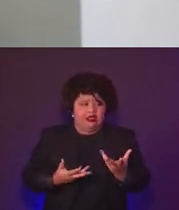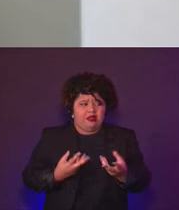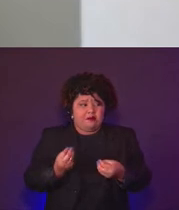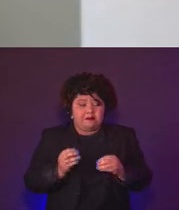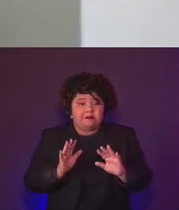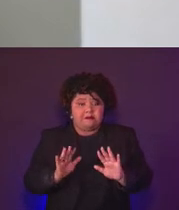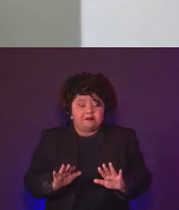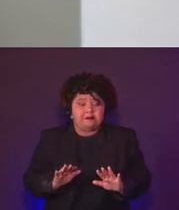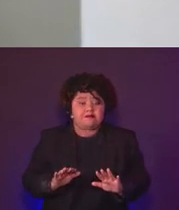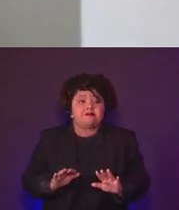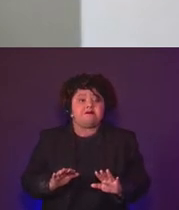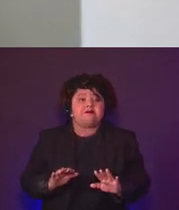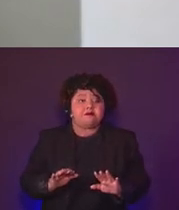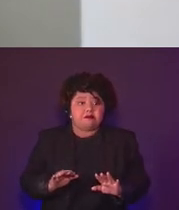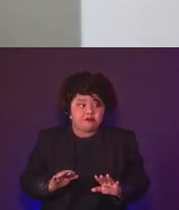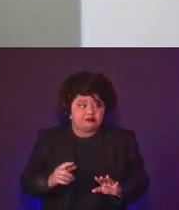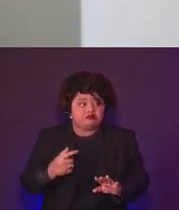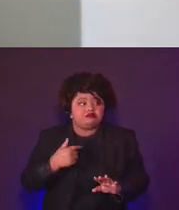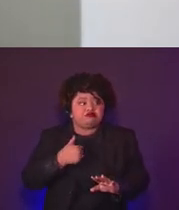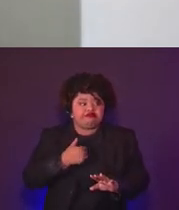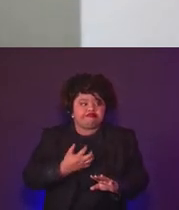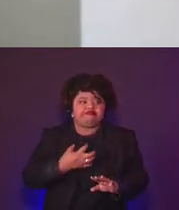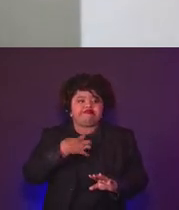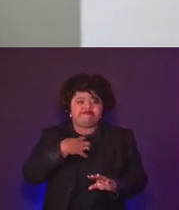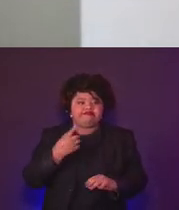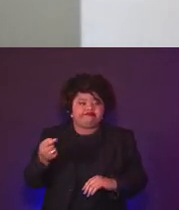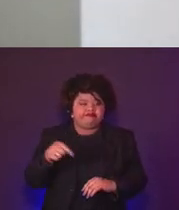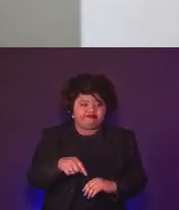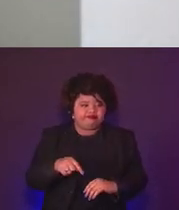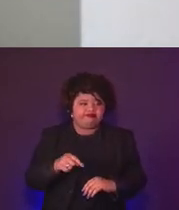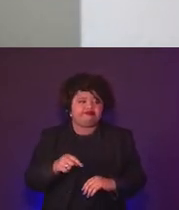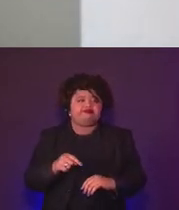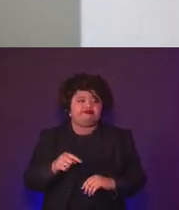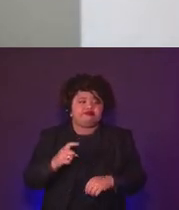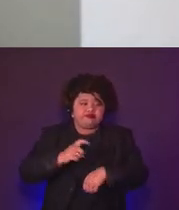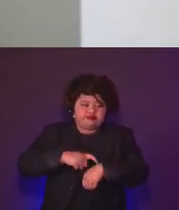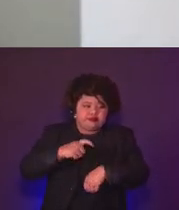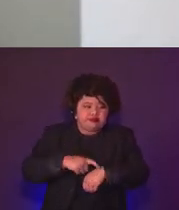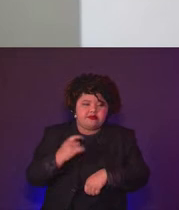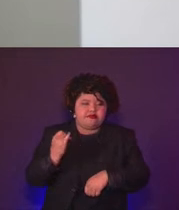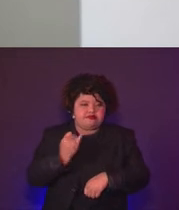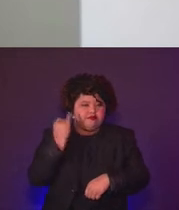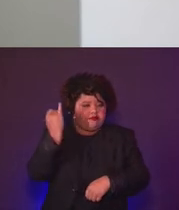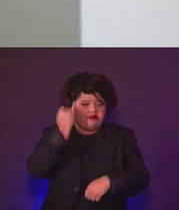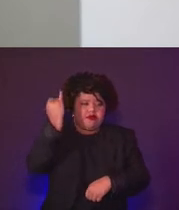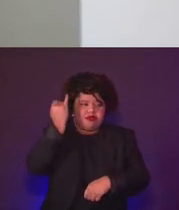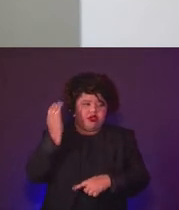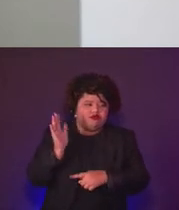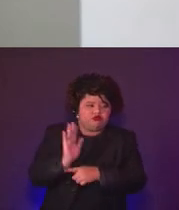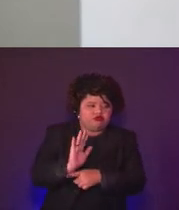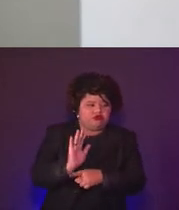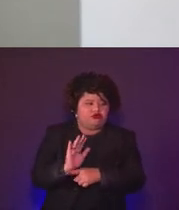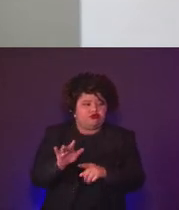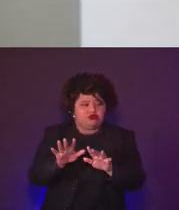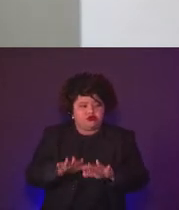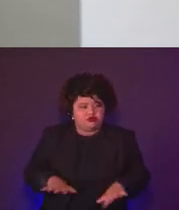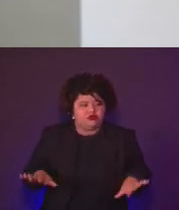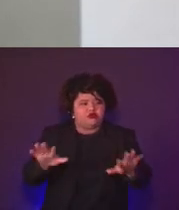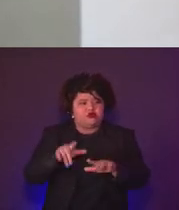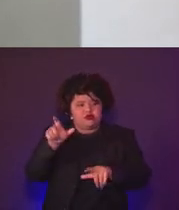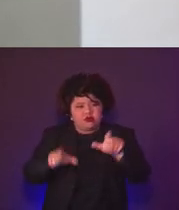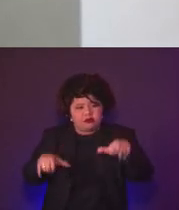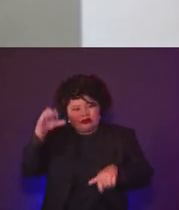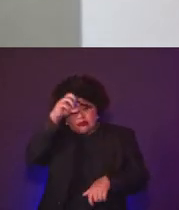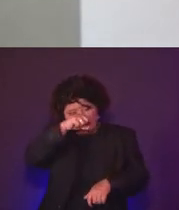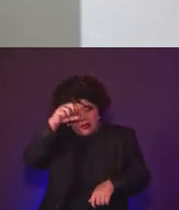I came to know is he was so generous with his time and so helpful to all of us that wanted to learn how to do